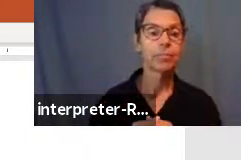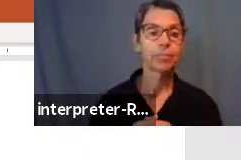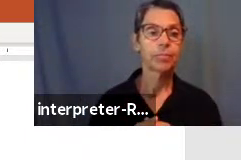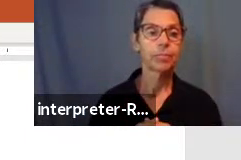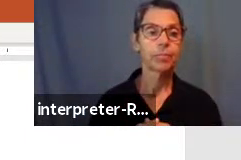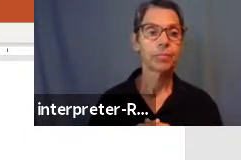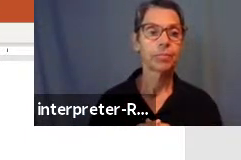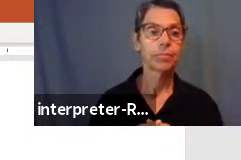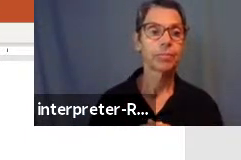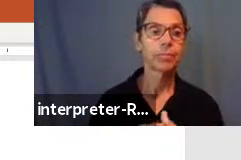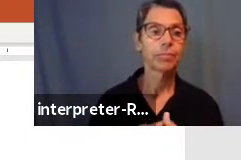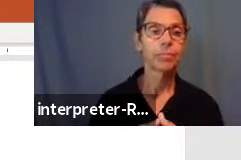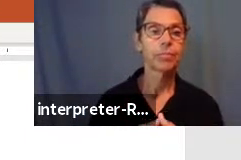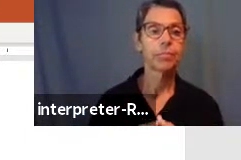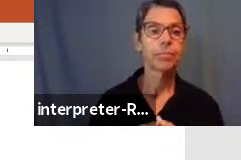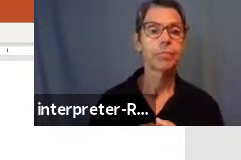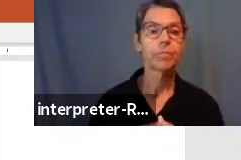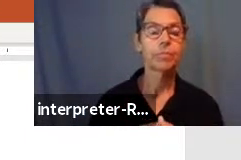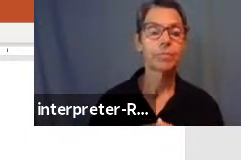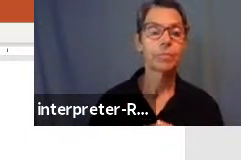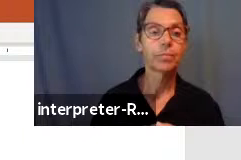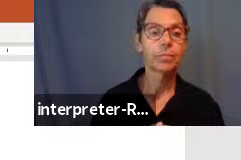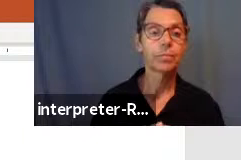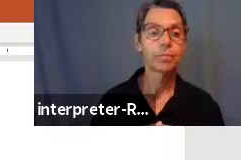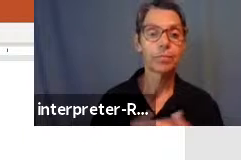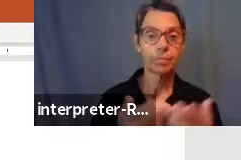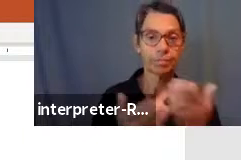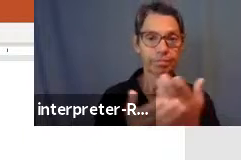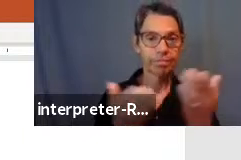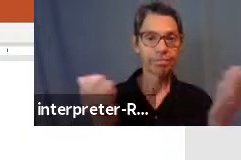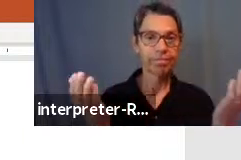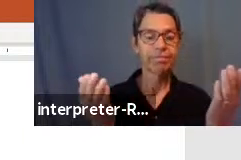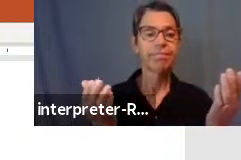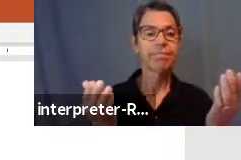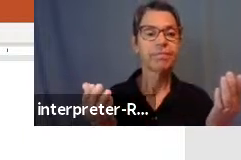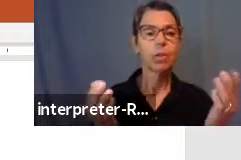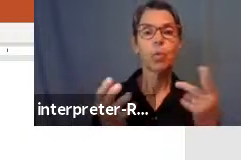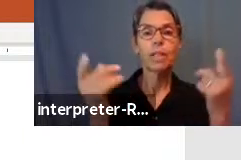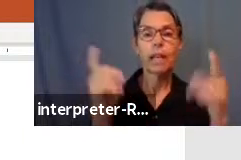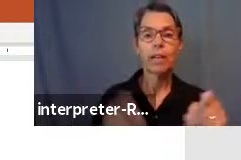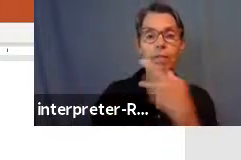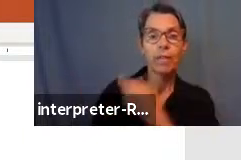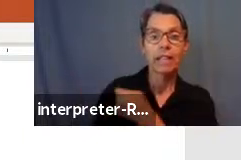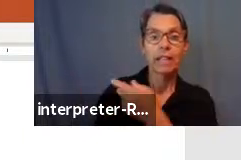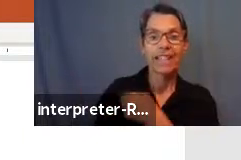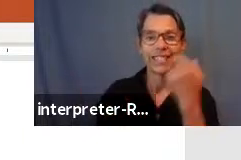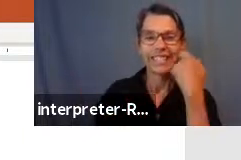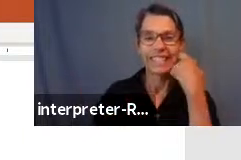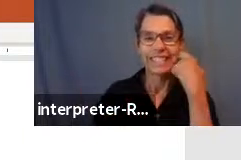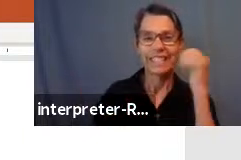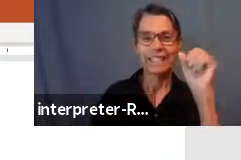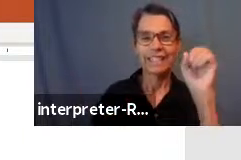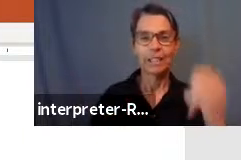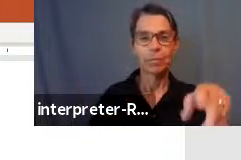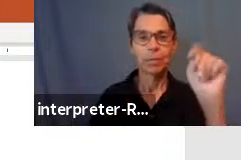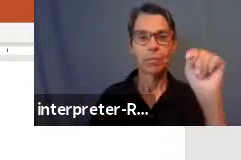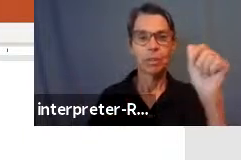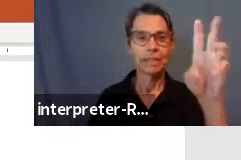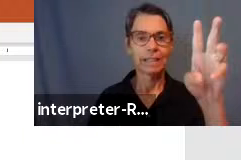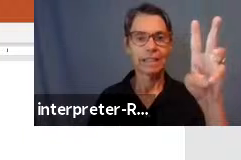So here we are, the status of vaccination in the state as of 9/16. So the